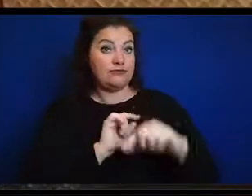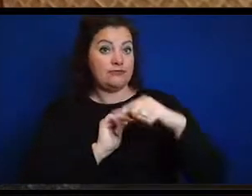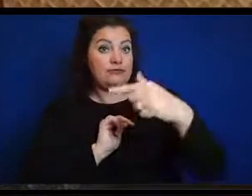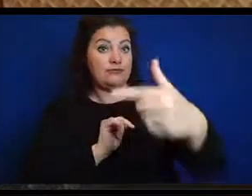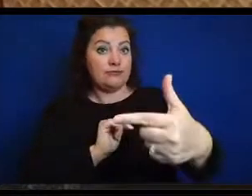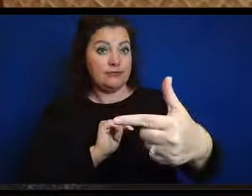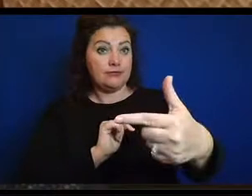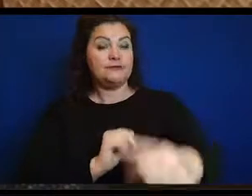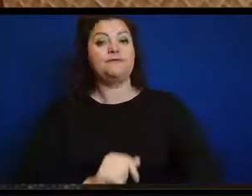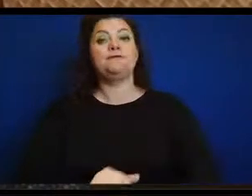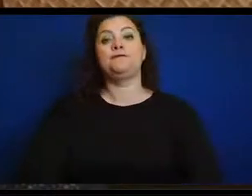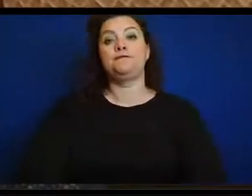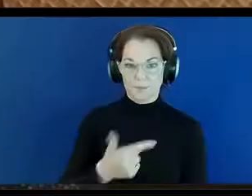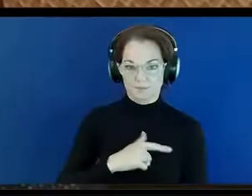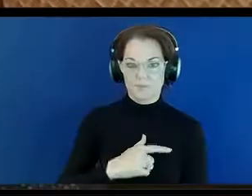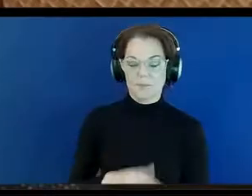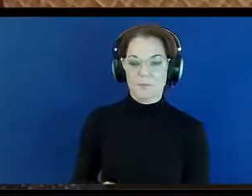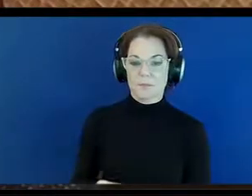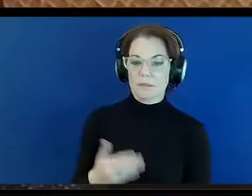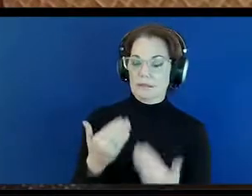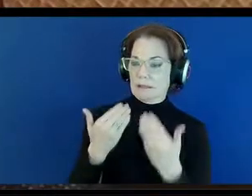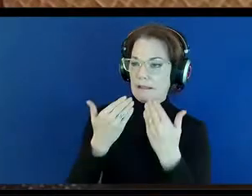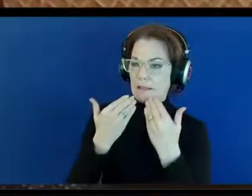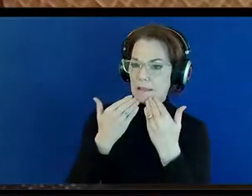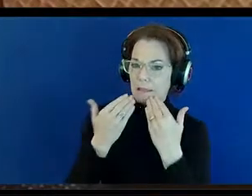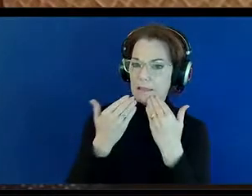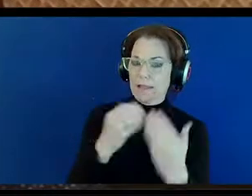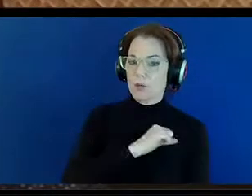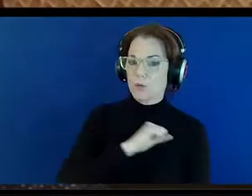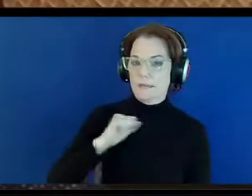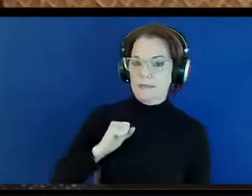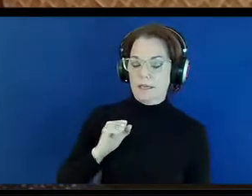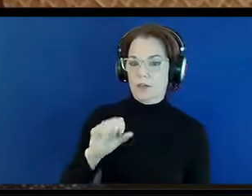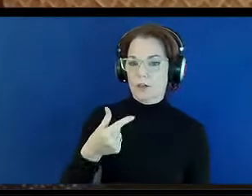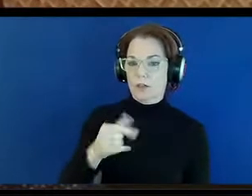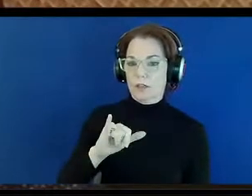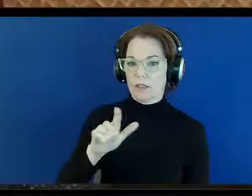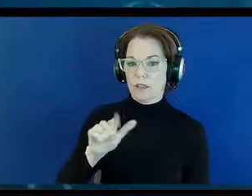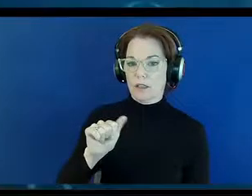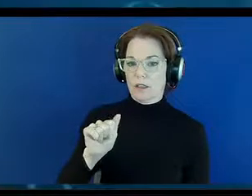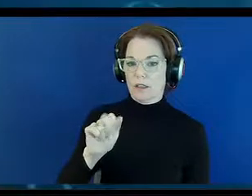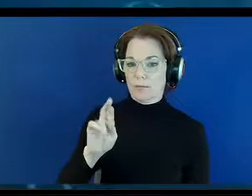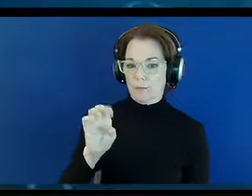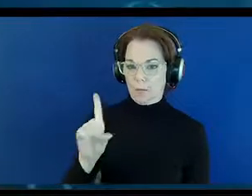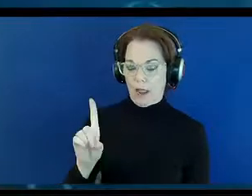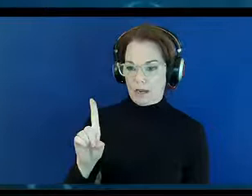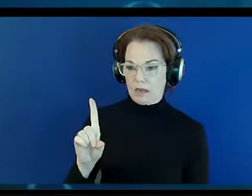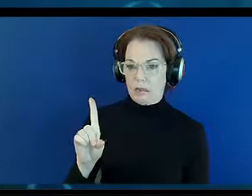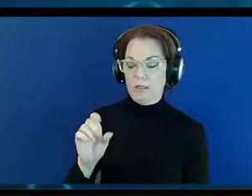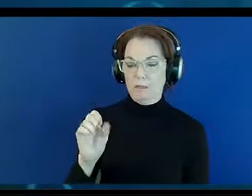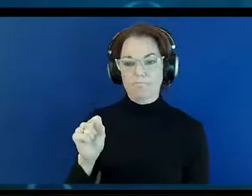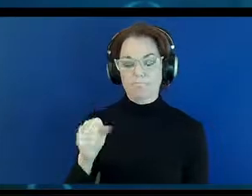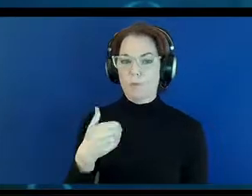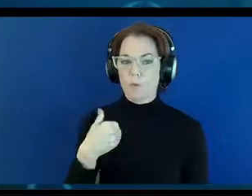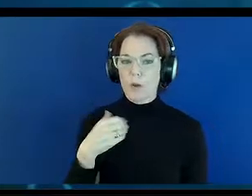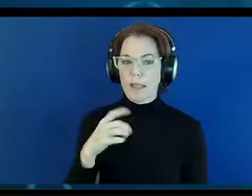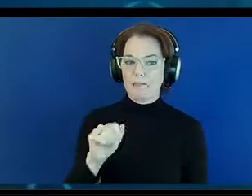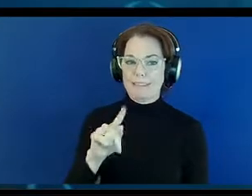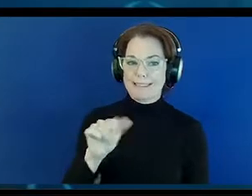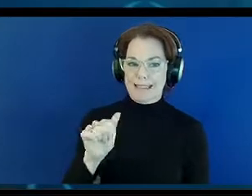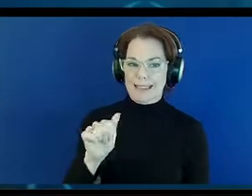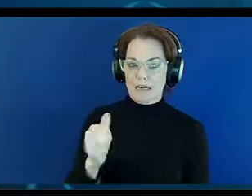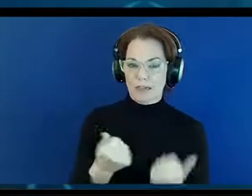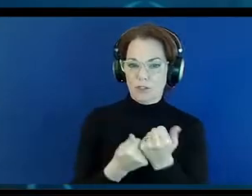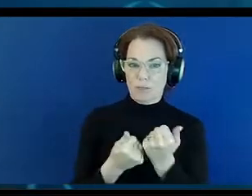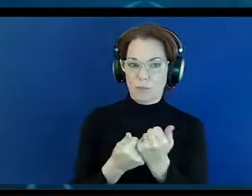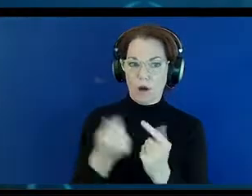Senator Gillibrand, thank you for that question and this important public health issue. I think certainly there is data to support automatic